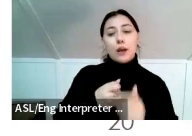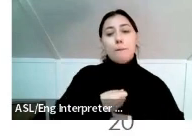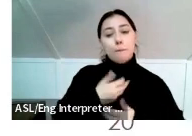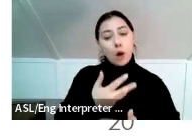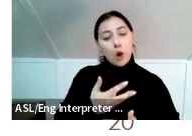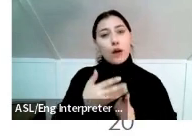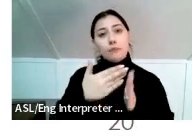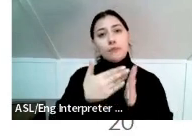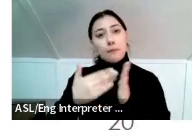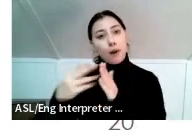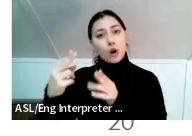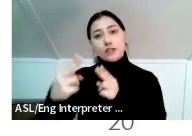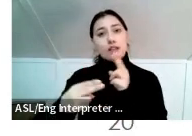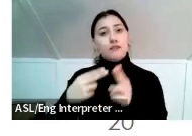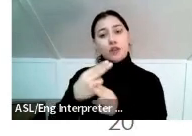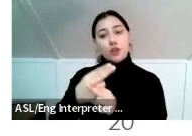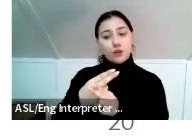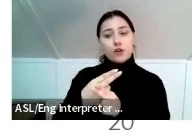Arts Center.